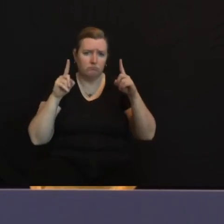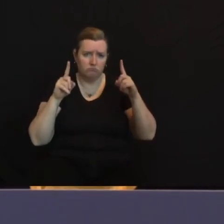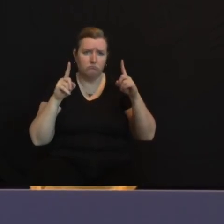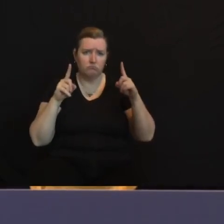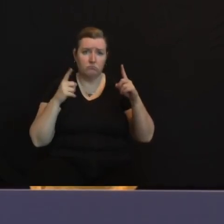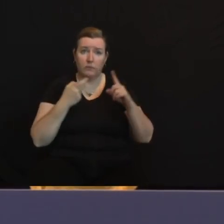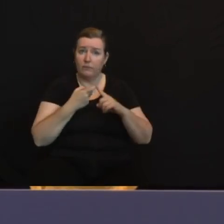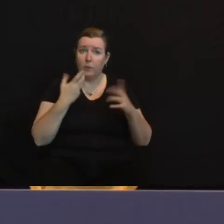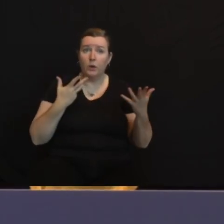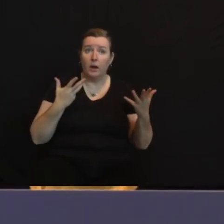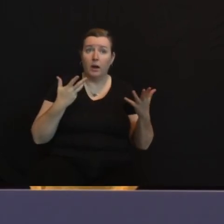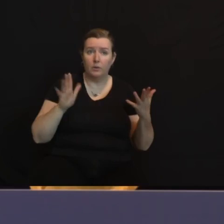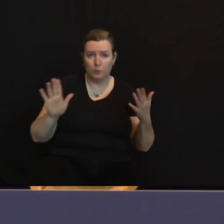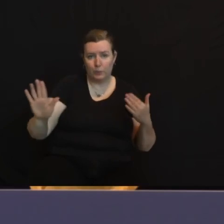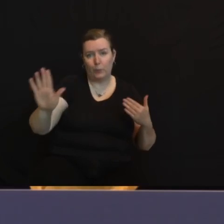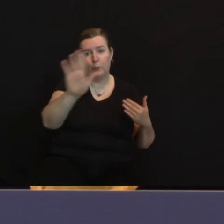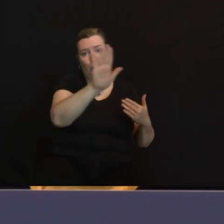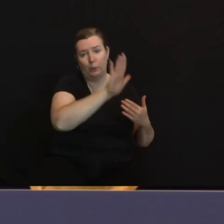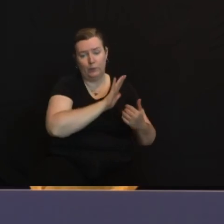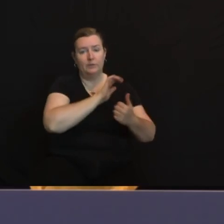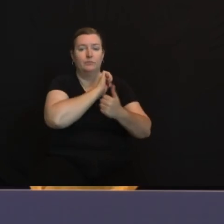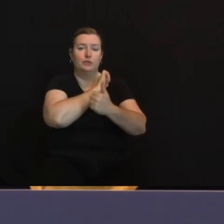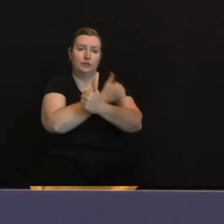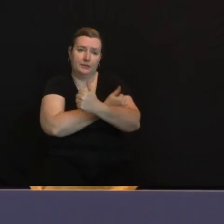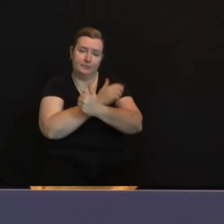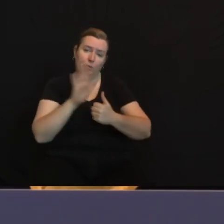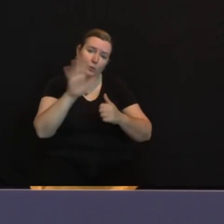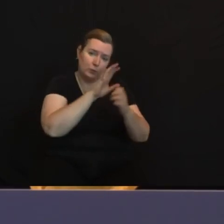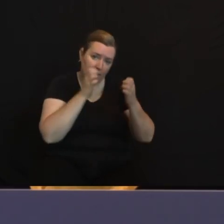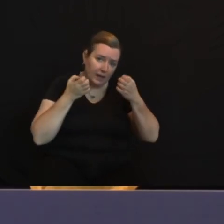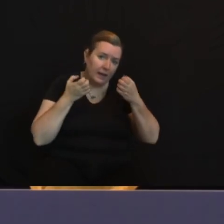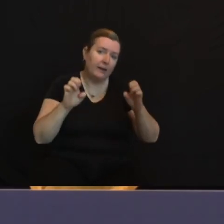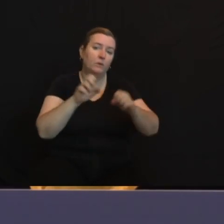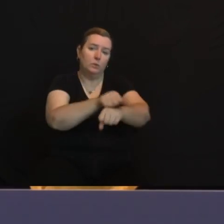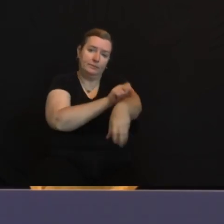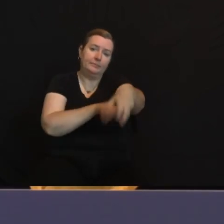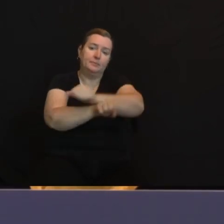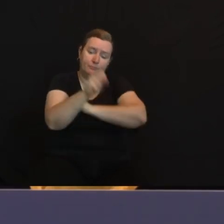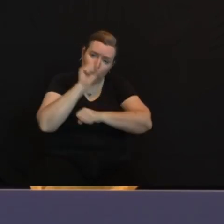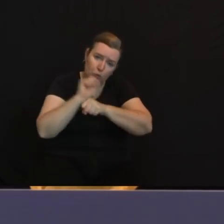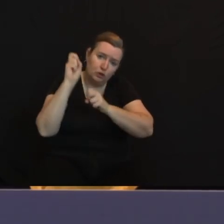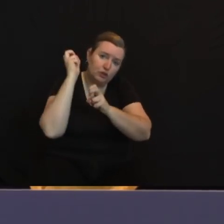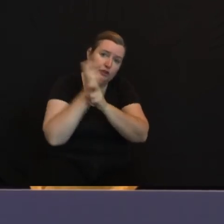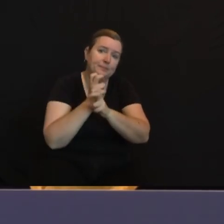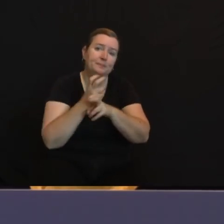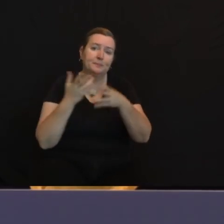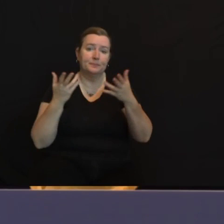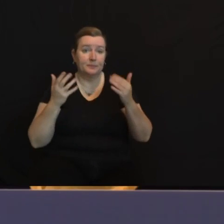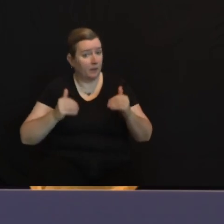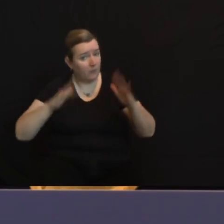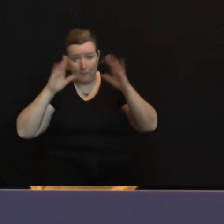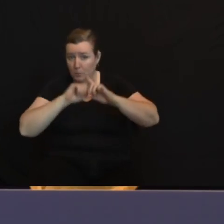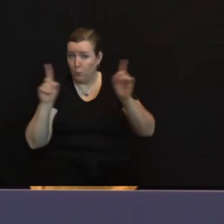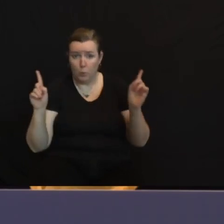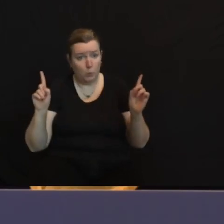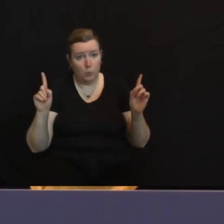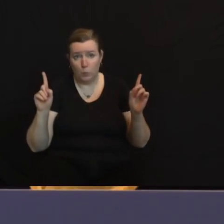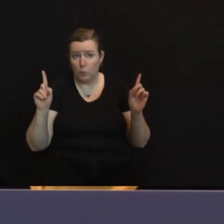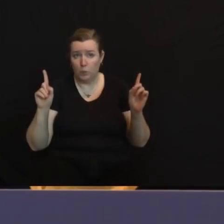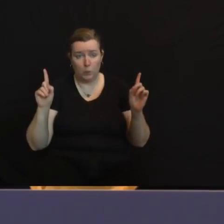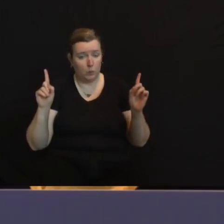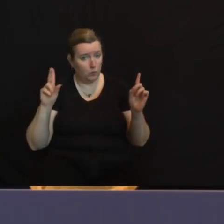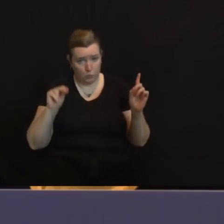the energies of millions of folks in our state. We just got to stay at it, Judy, right? I mean, this is, I think the big headline